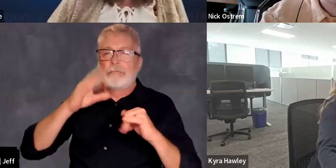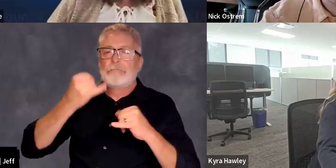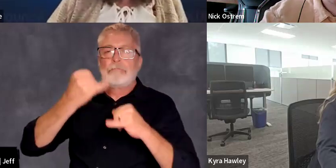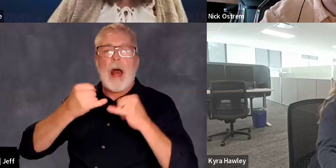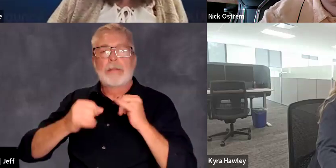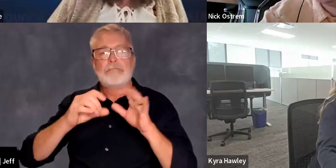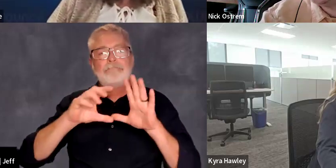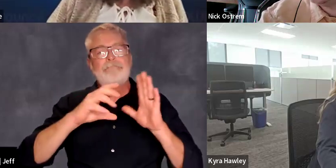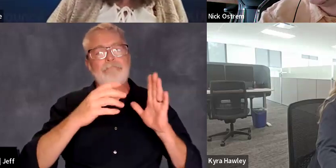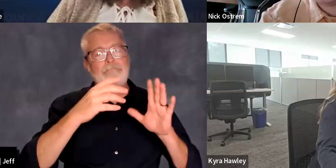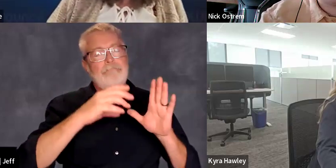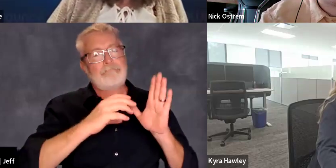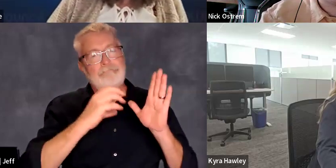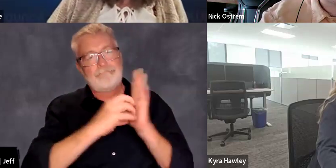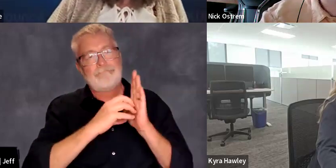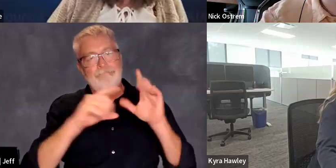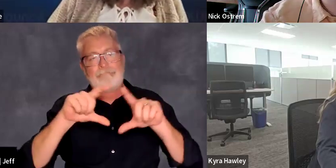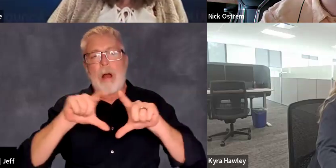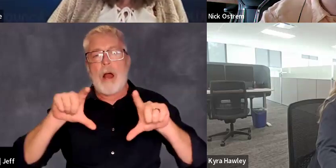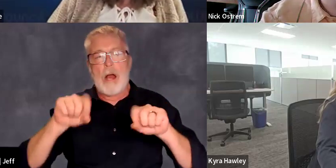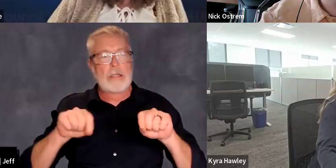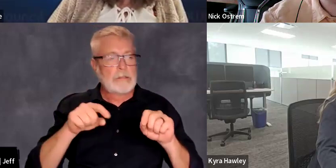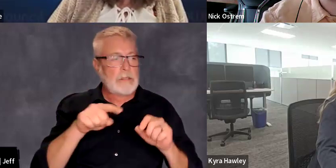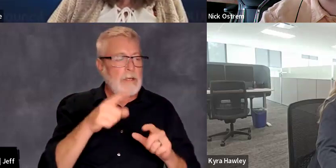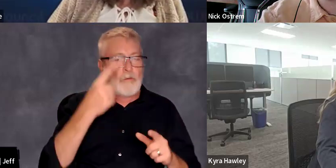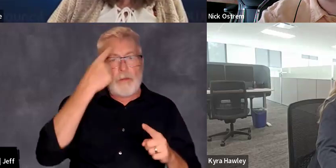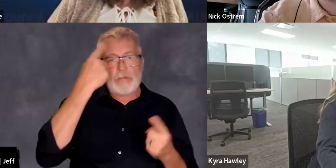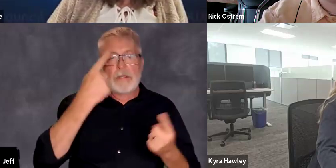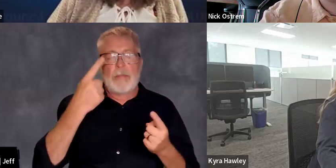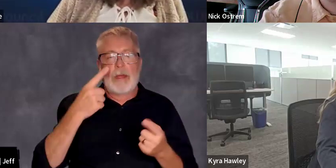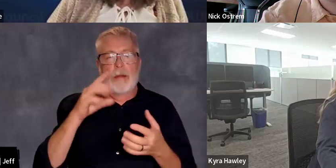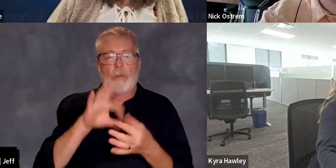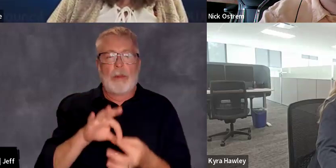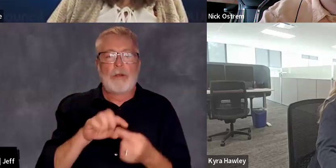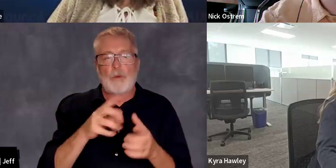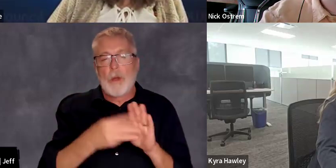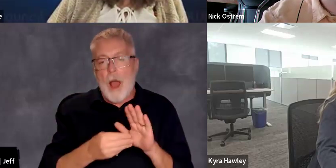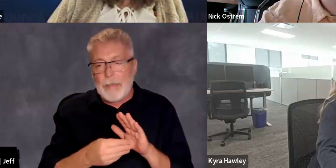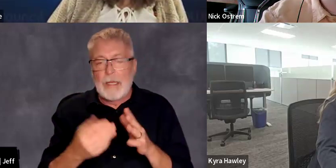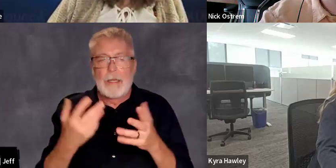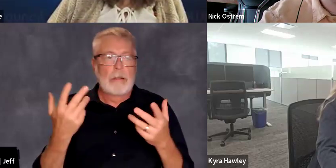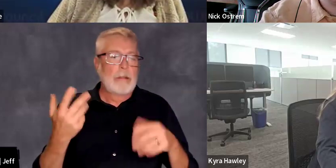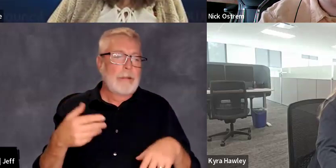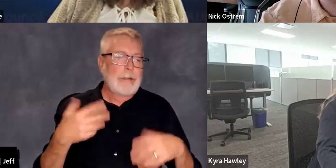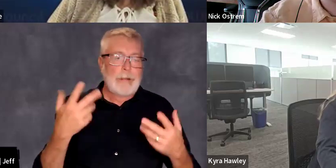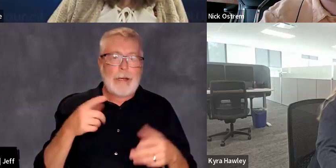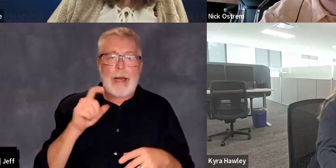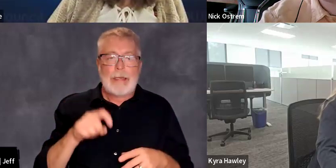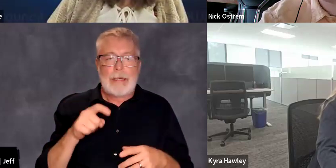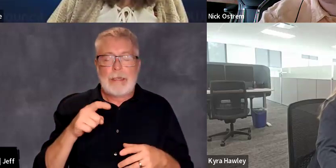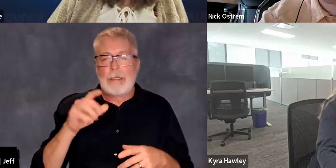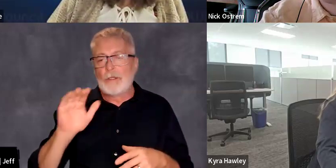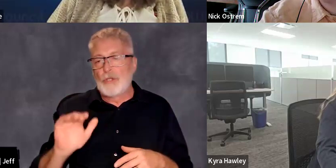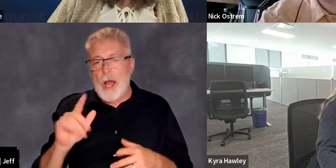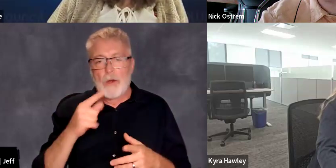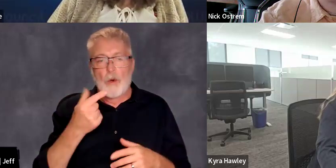here. So if you think of anything, especially related to copying that stuff, if you need a child or grandchild to help you